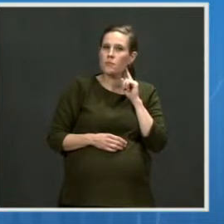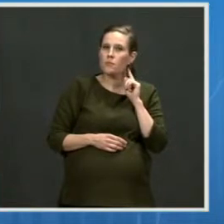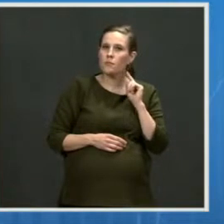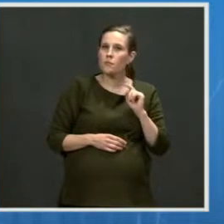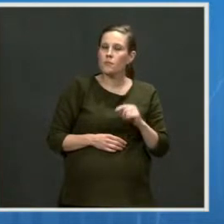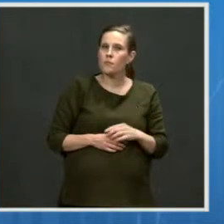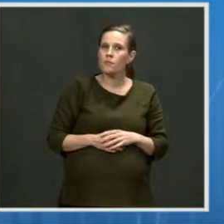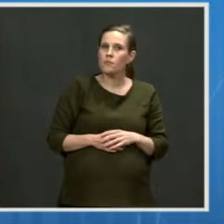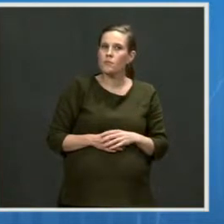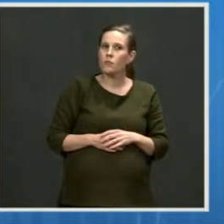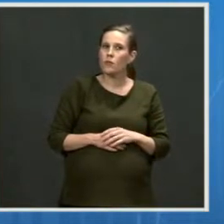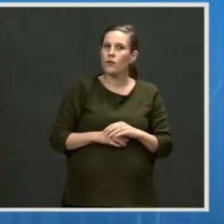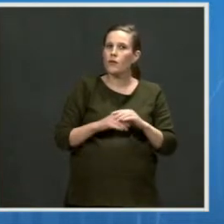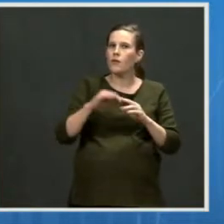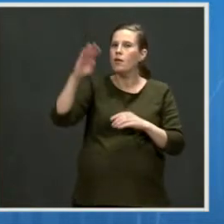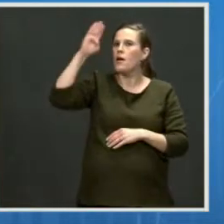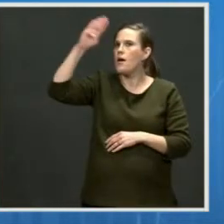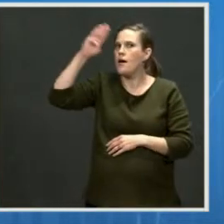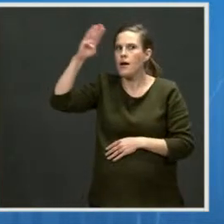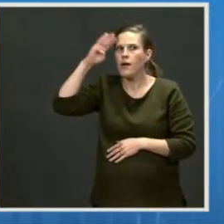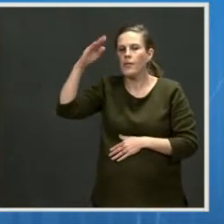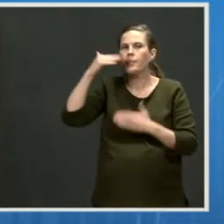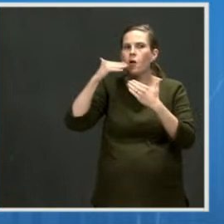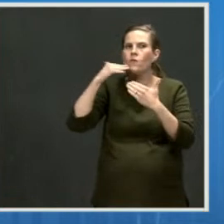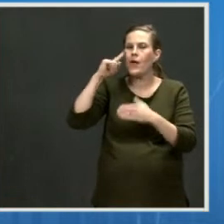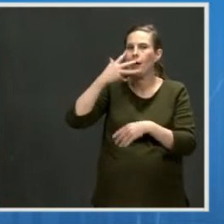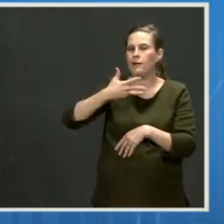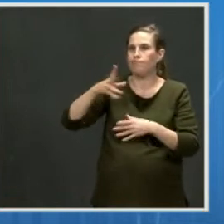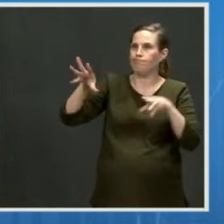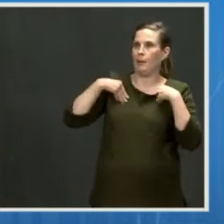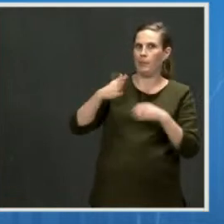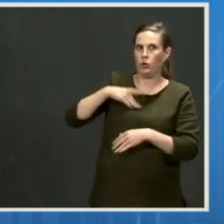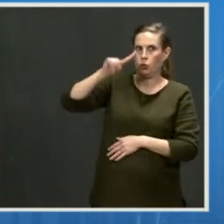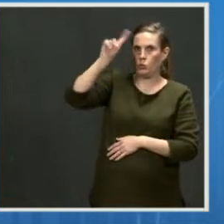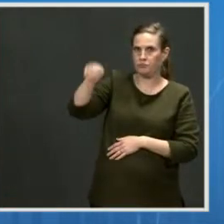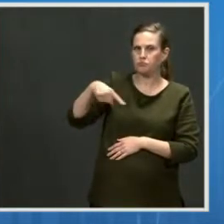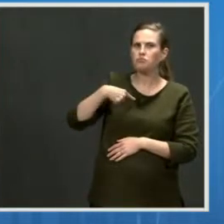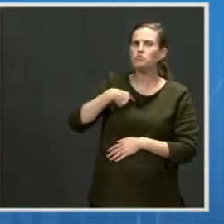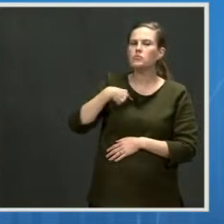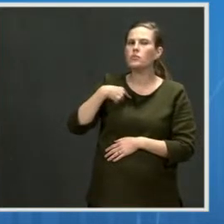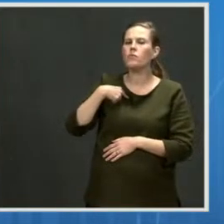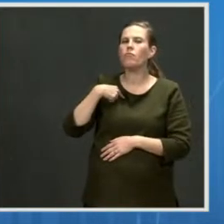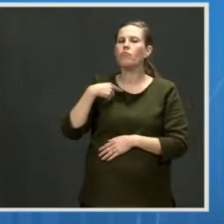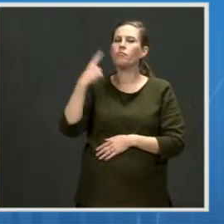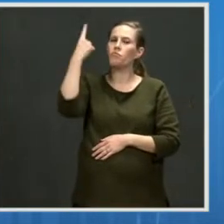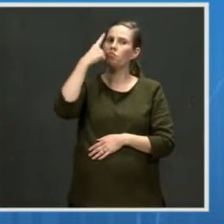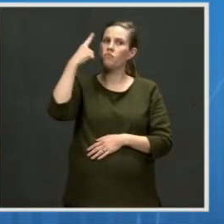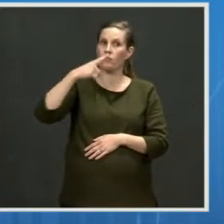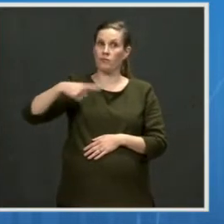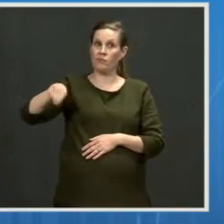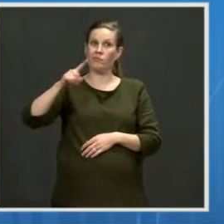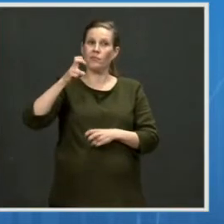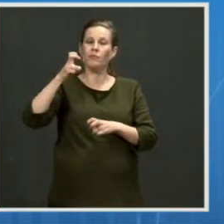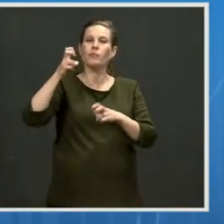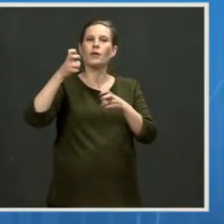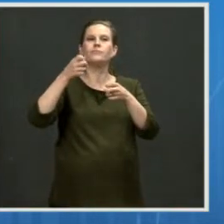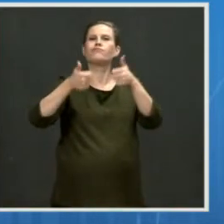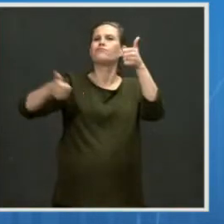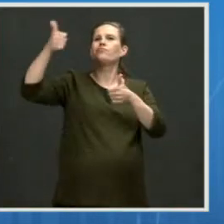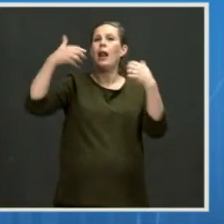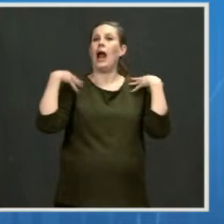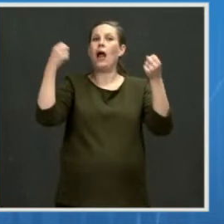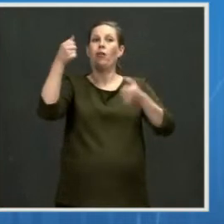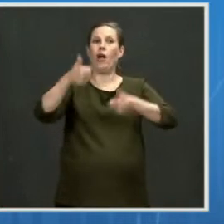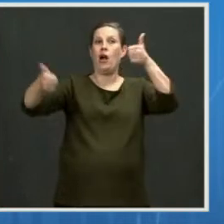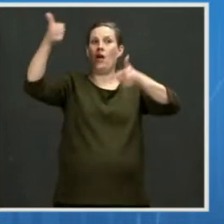Hi, thank you for taking my question. So New York health officials continue to voice concerns about the B1526 variant.